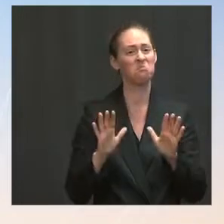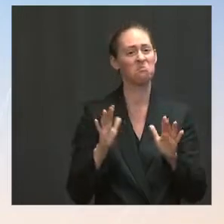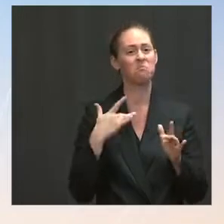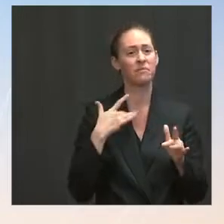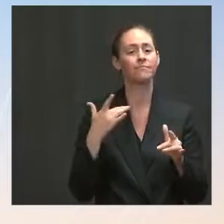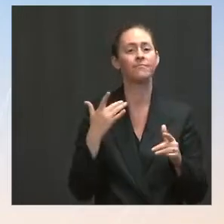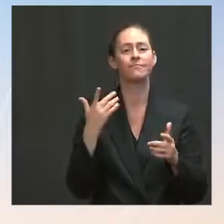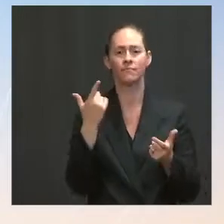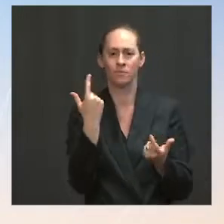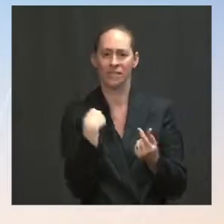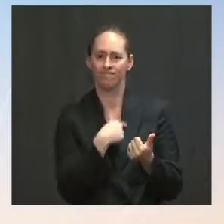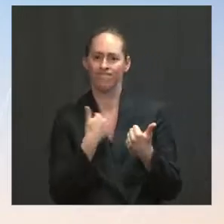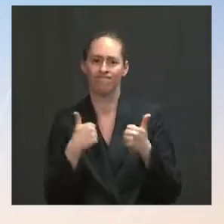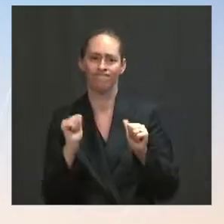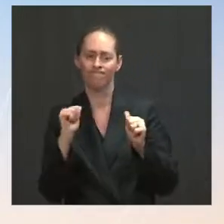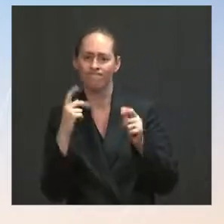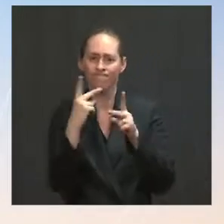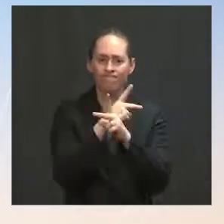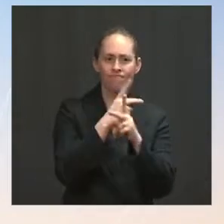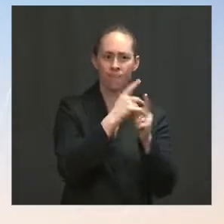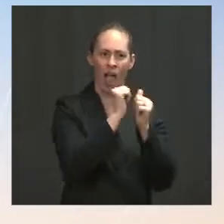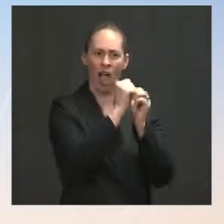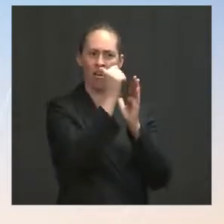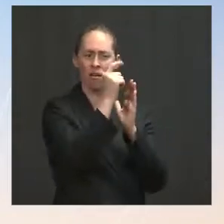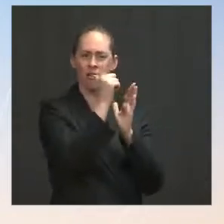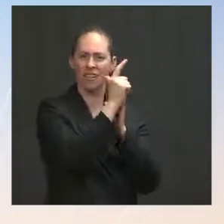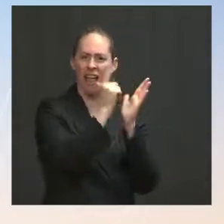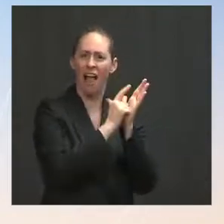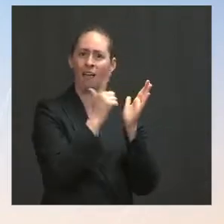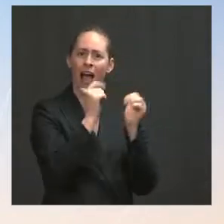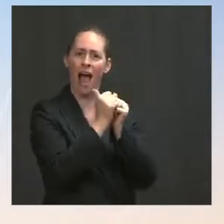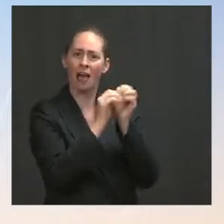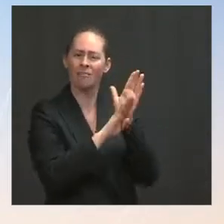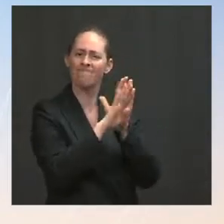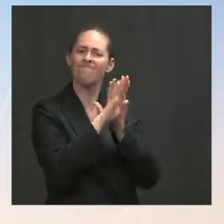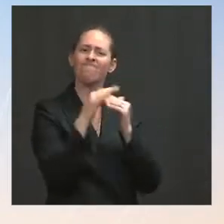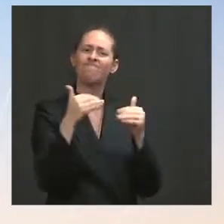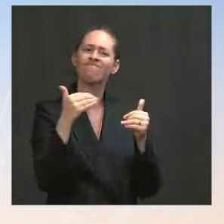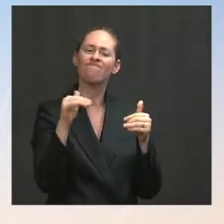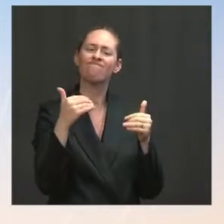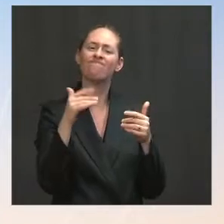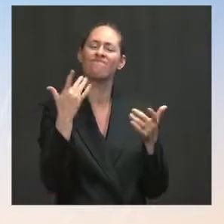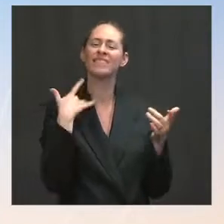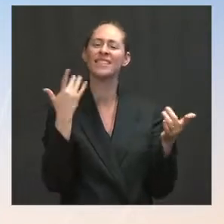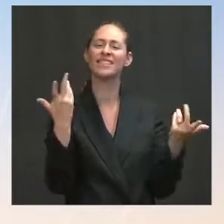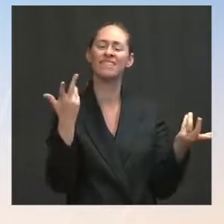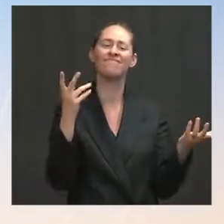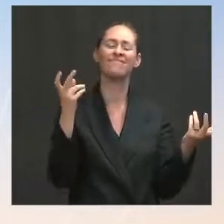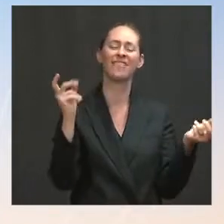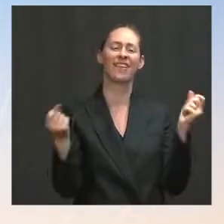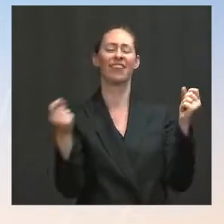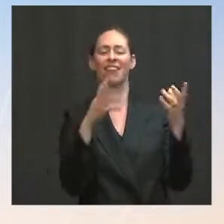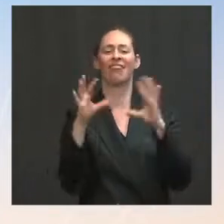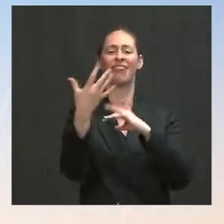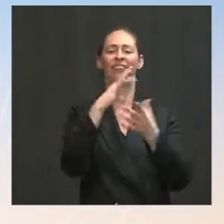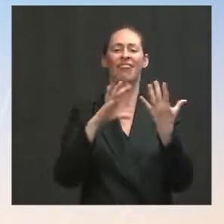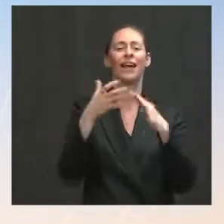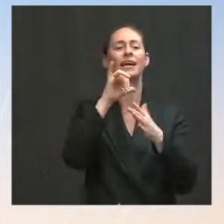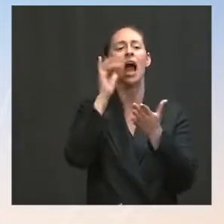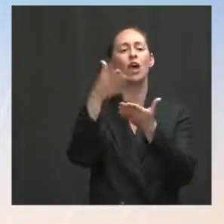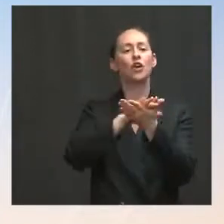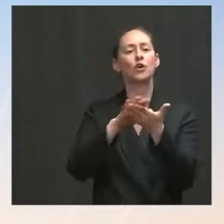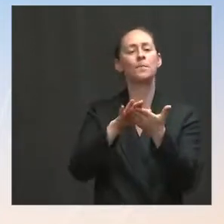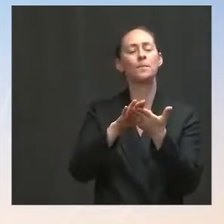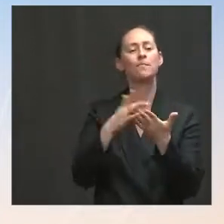It's messy at times, and we fully expect that these negotiations will have ups and downs. We're prepared for that. we're going to be closely